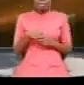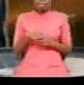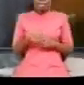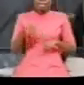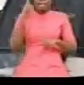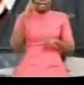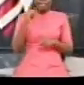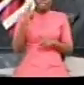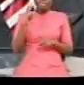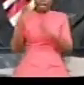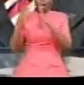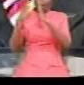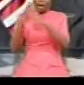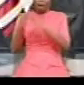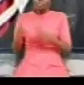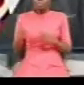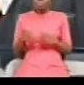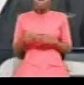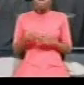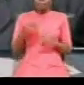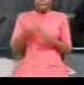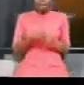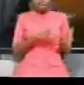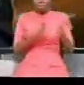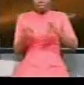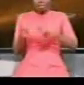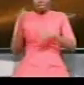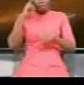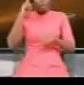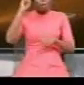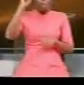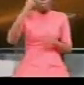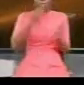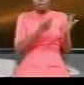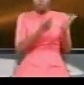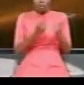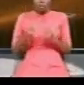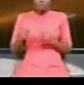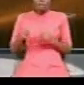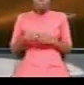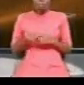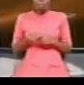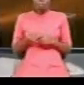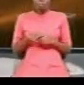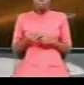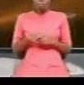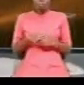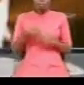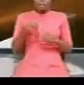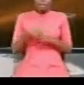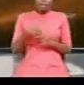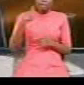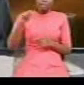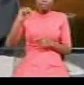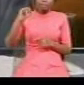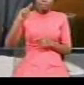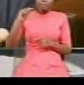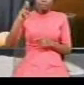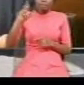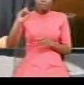his vineyard in readiness for his coming. In Titus chapter